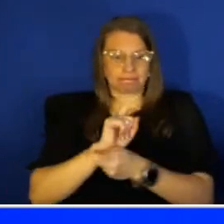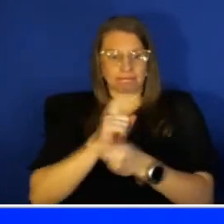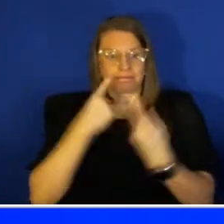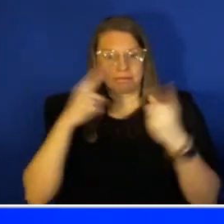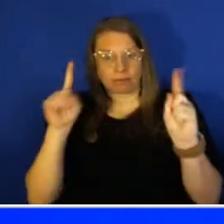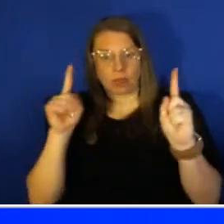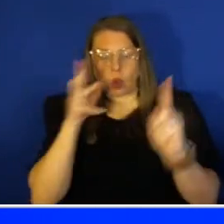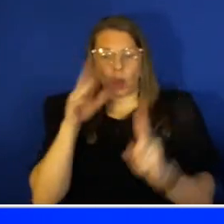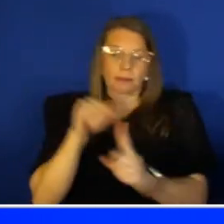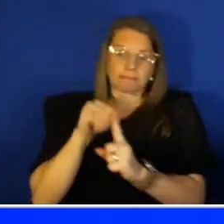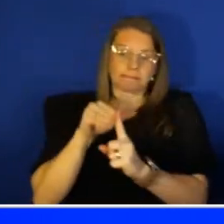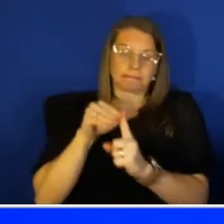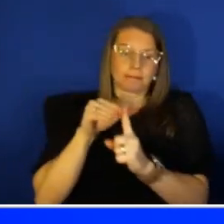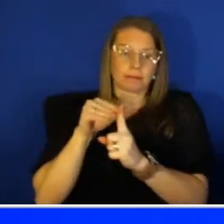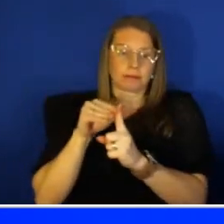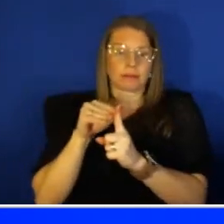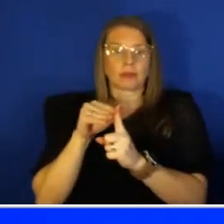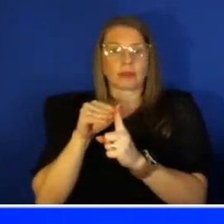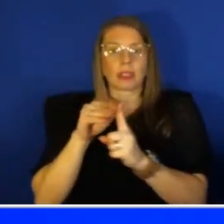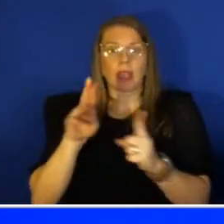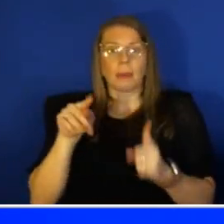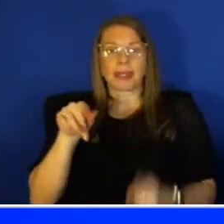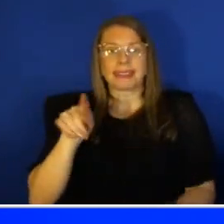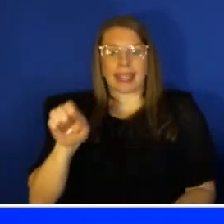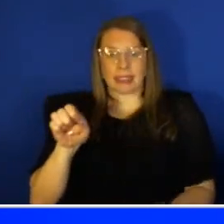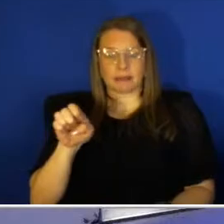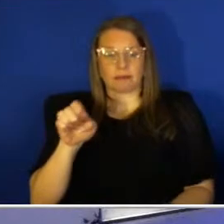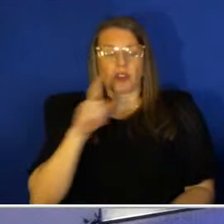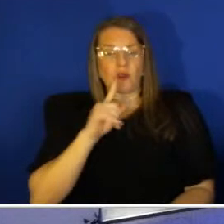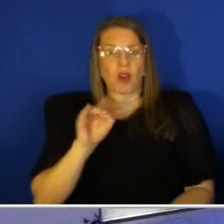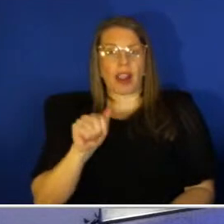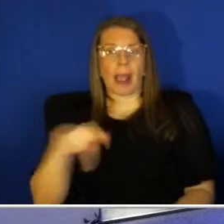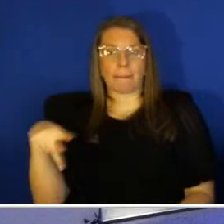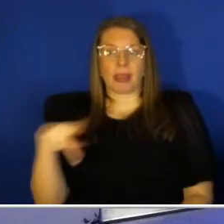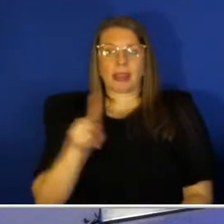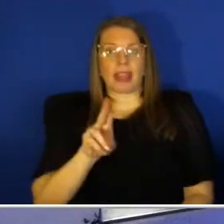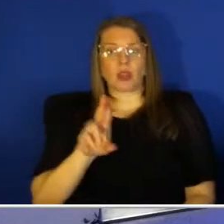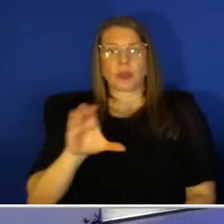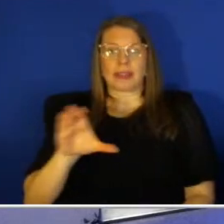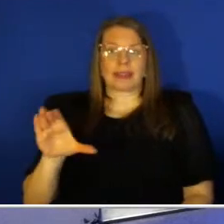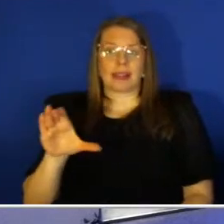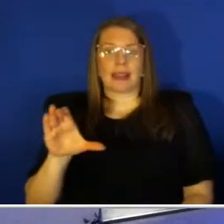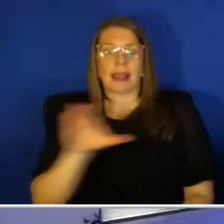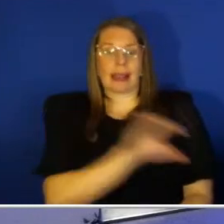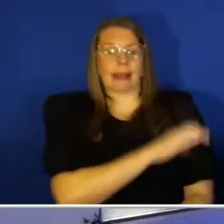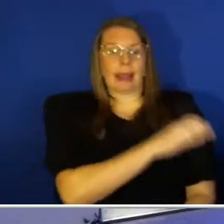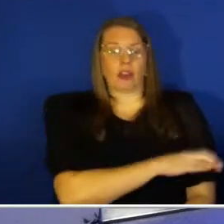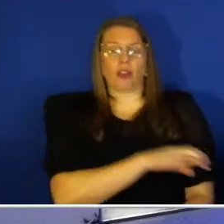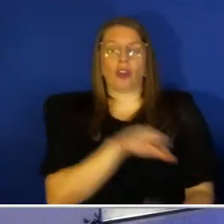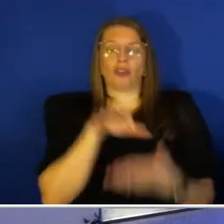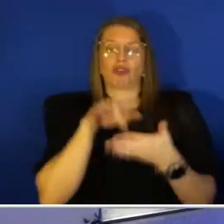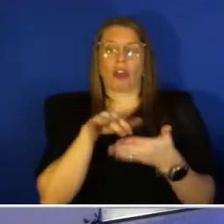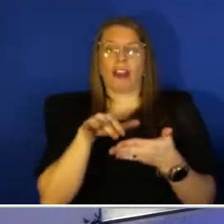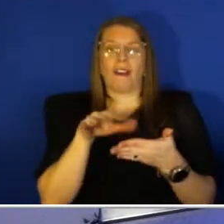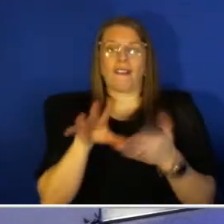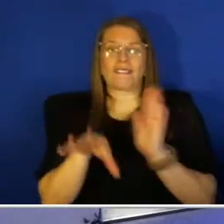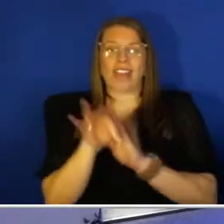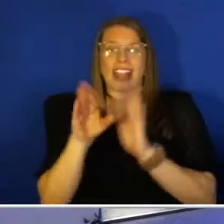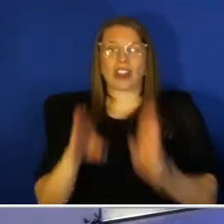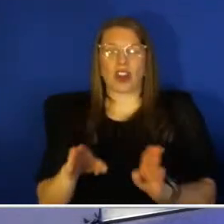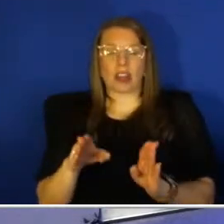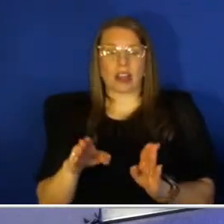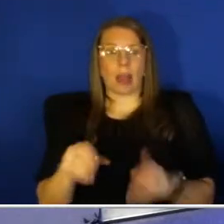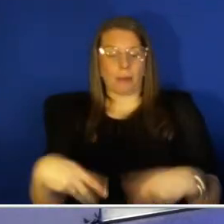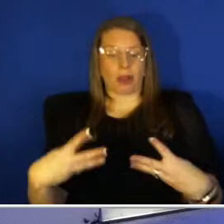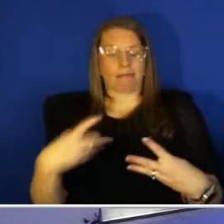alert them on their phone saying there is an update to the app. And again, it's KUCC Clinical Trial Finder. I just pulled it up. It was super easy